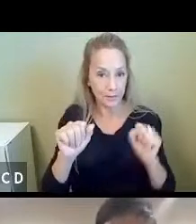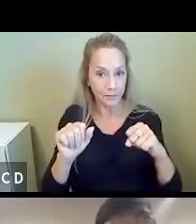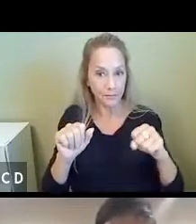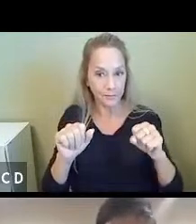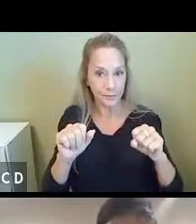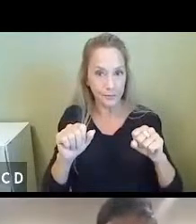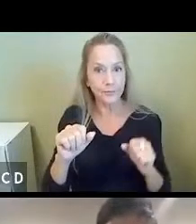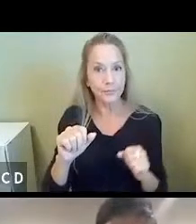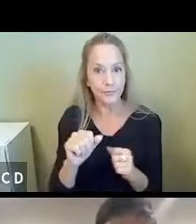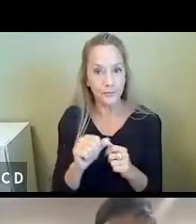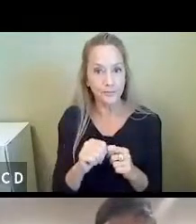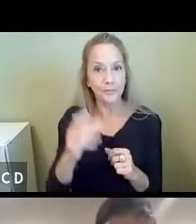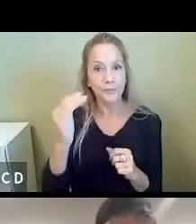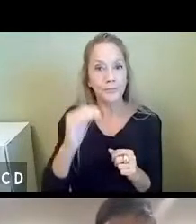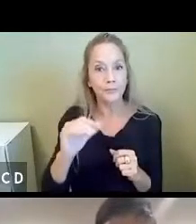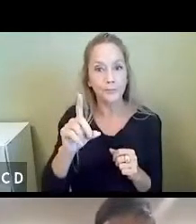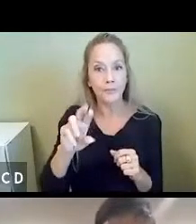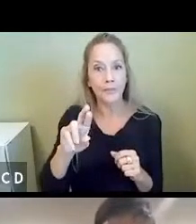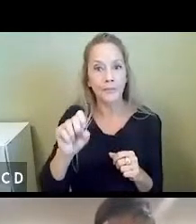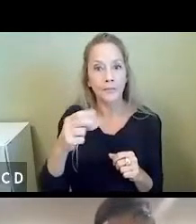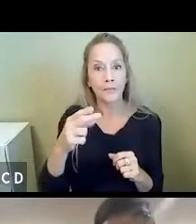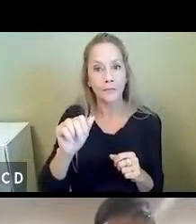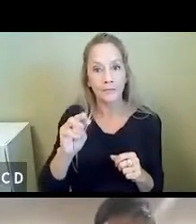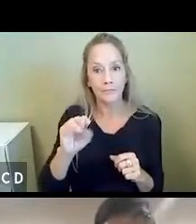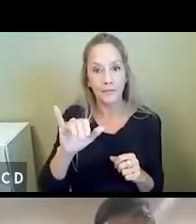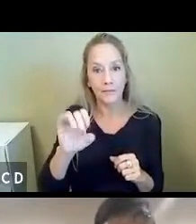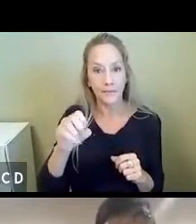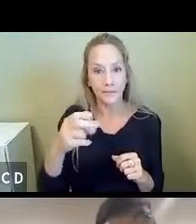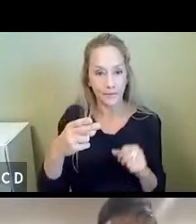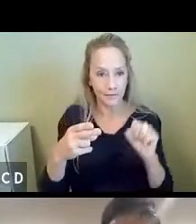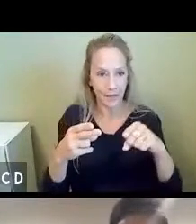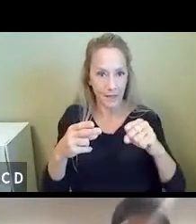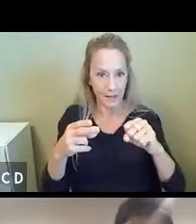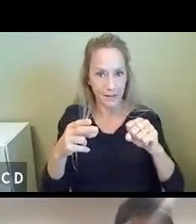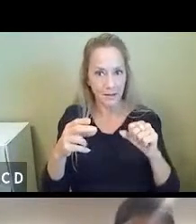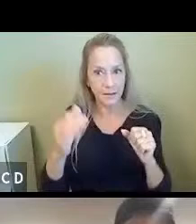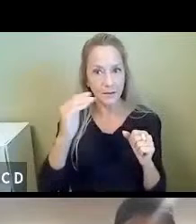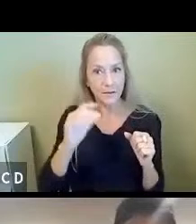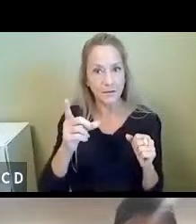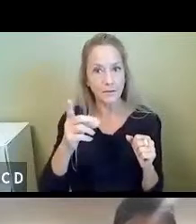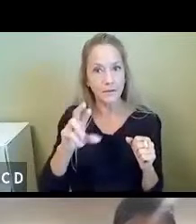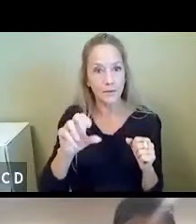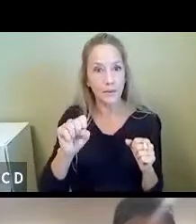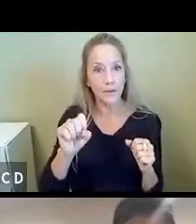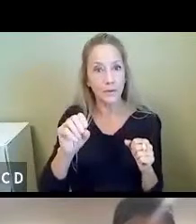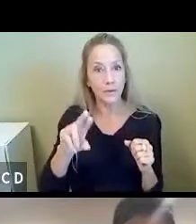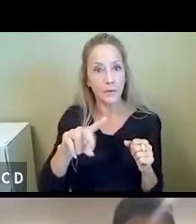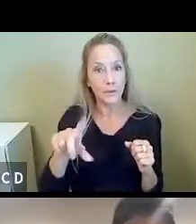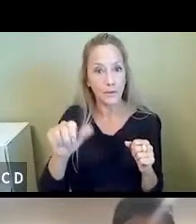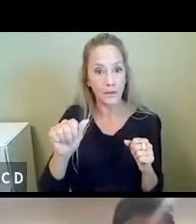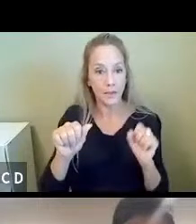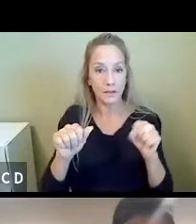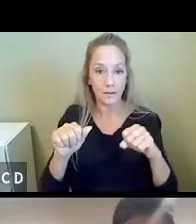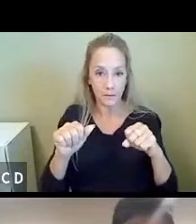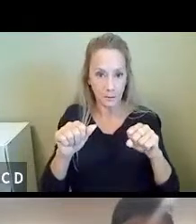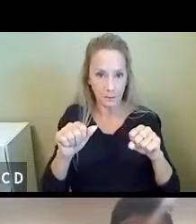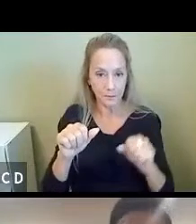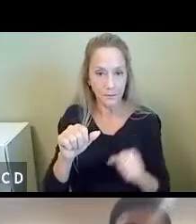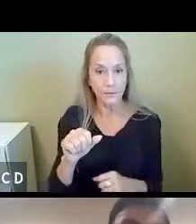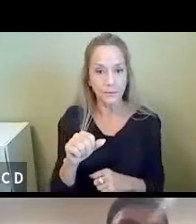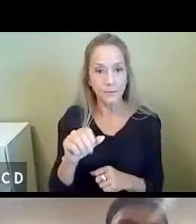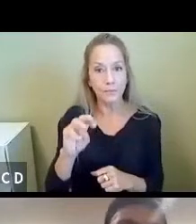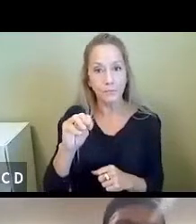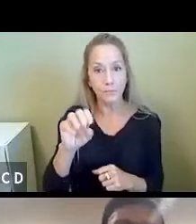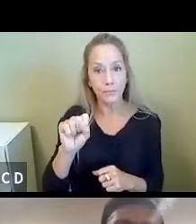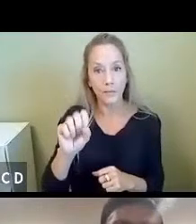Yes. Dr. Shamia, Yes. Dr. Sousa, Yes.